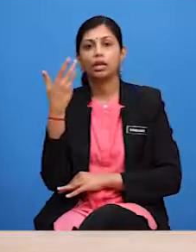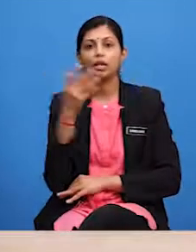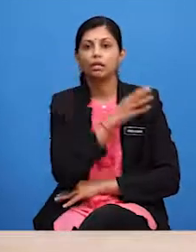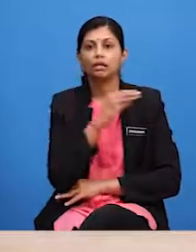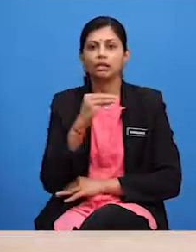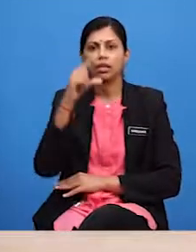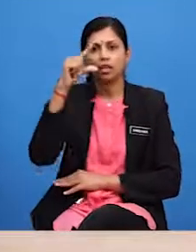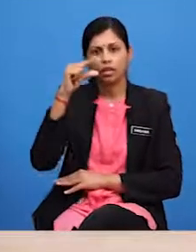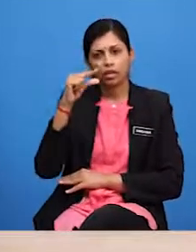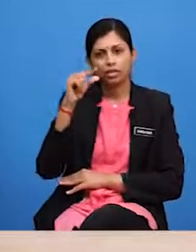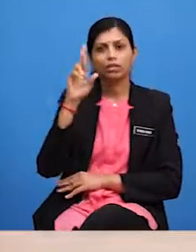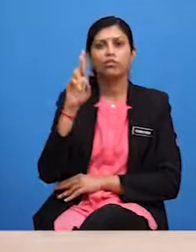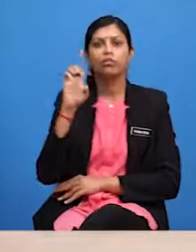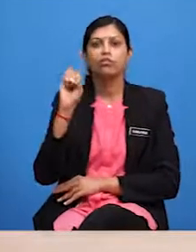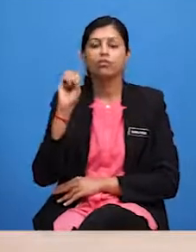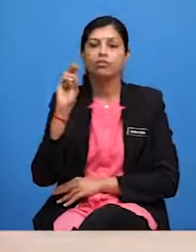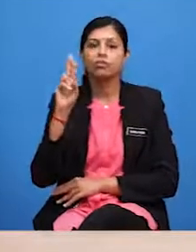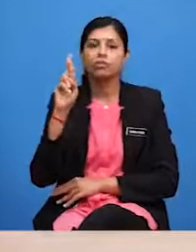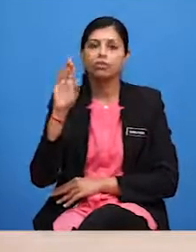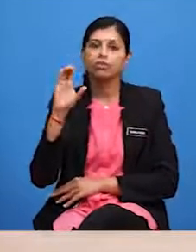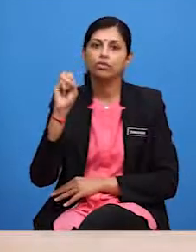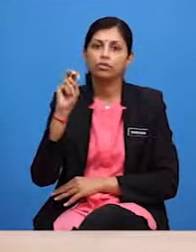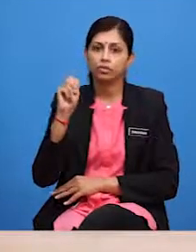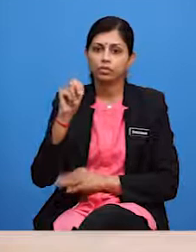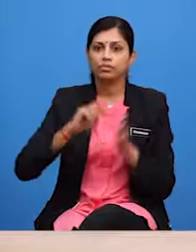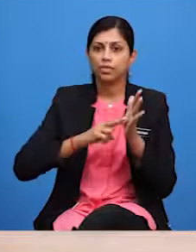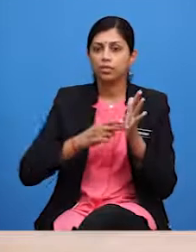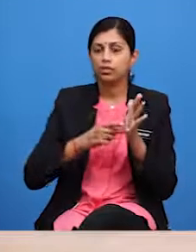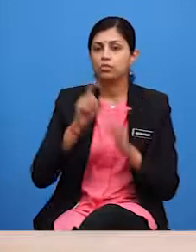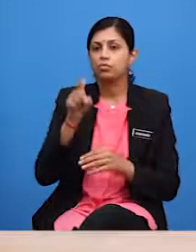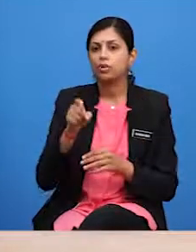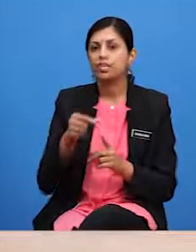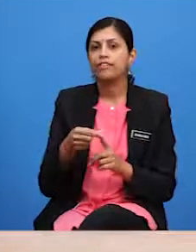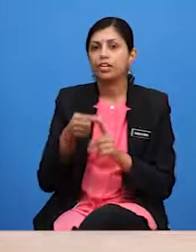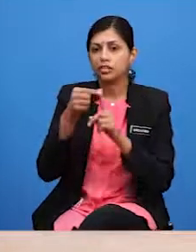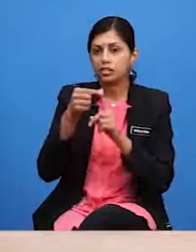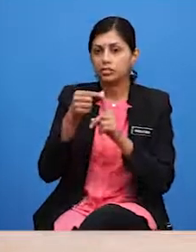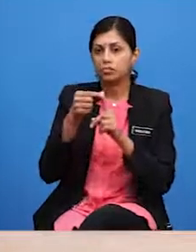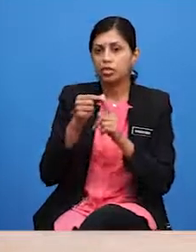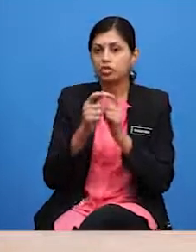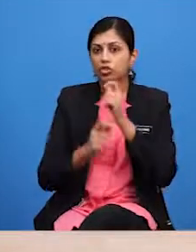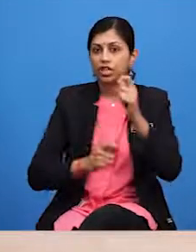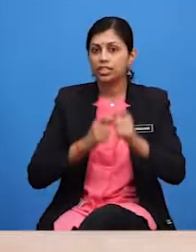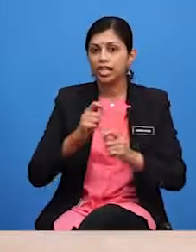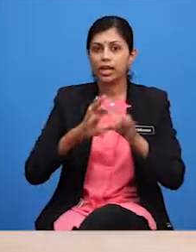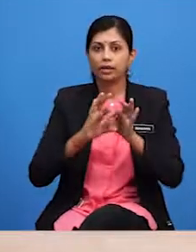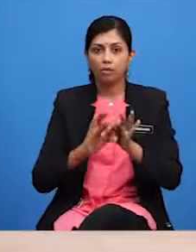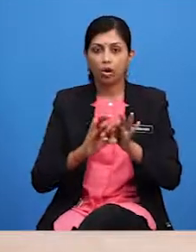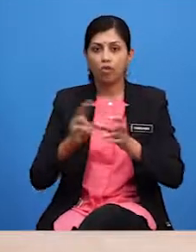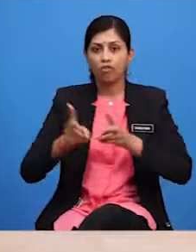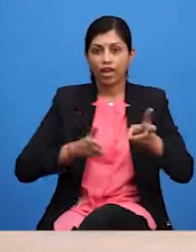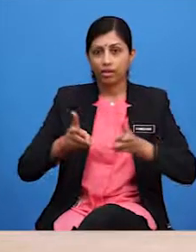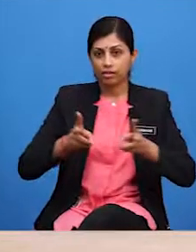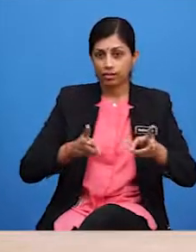a lack of resources means you need a special type of vehicle. Large tires